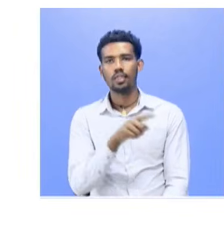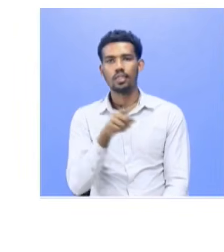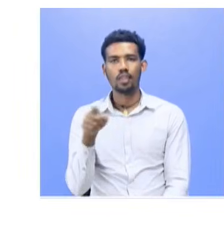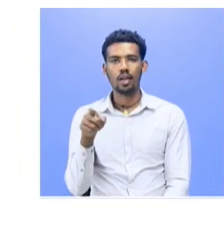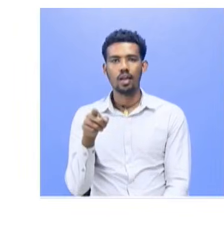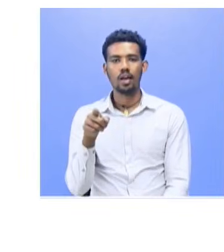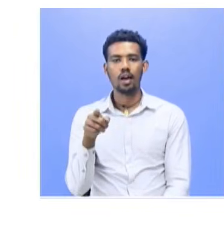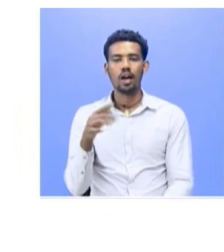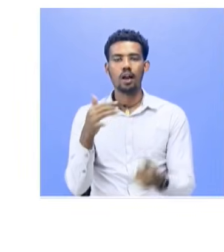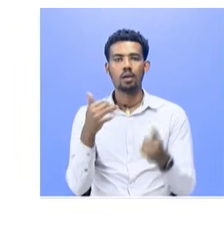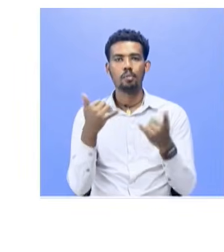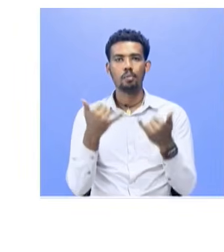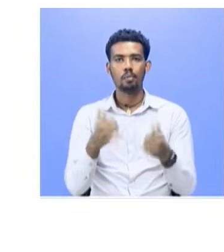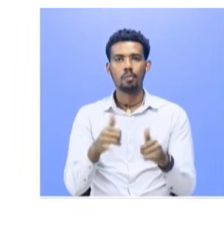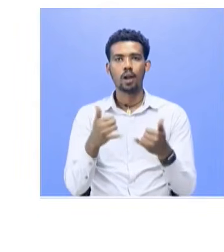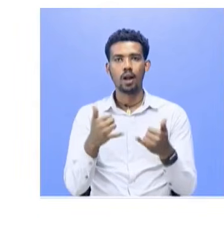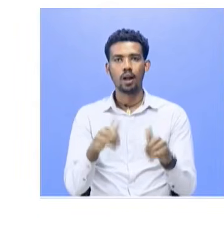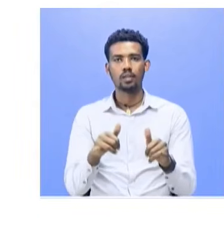playing